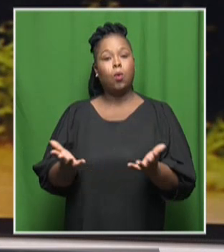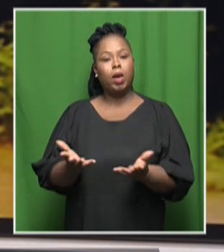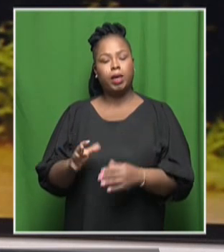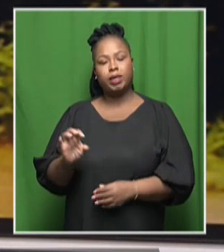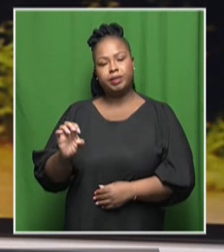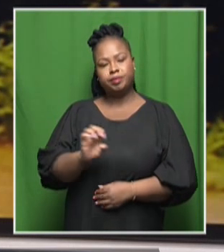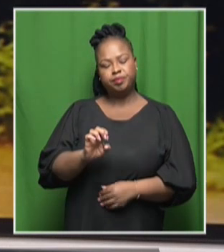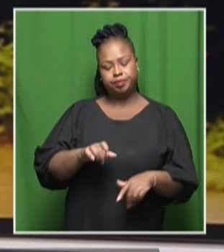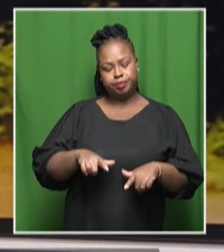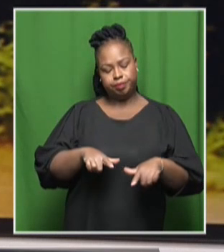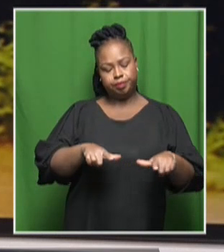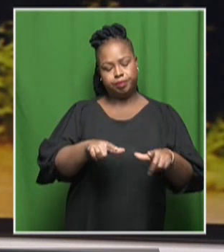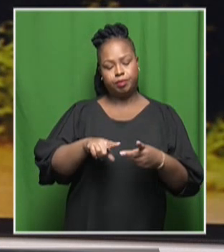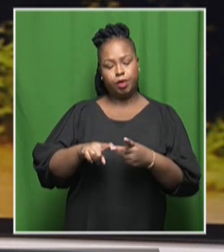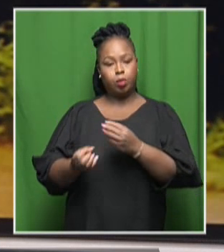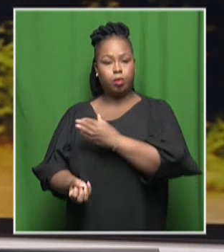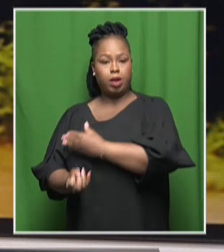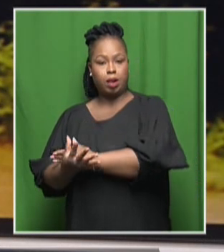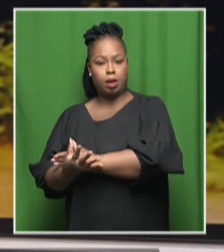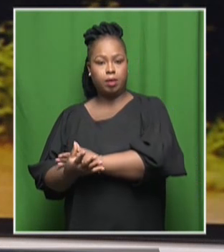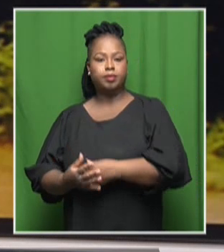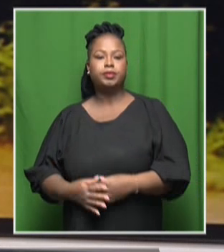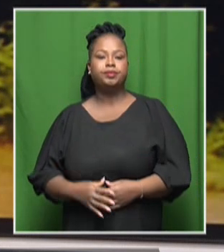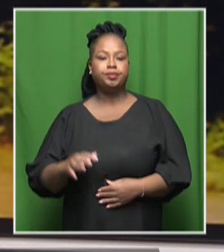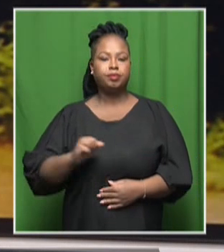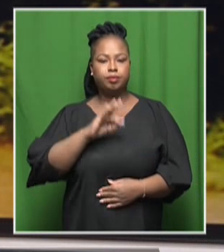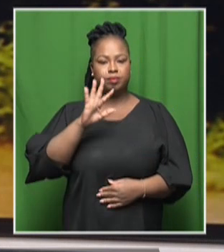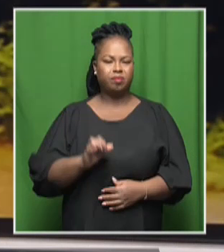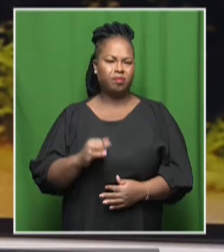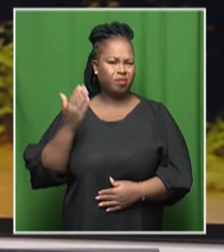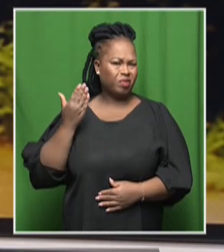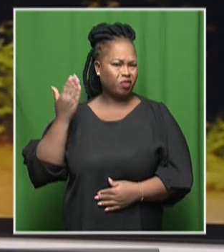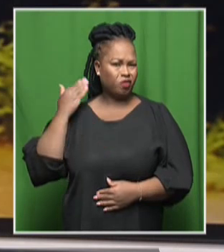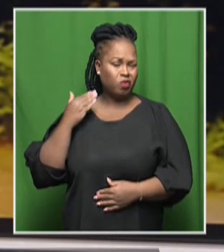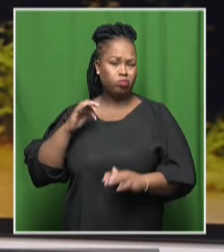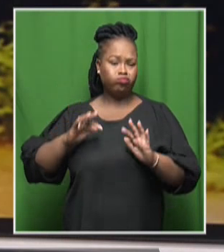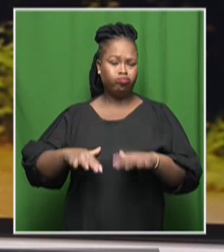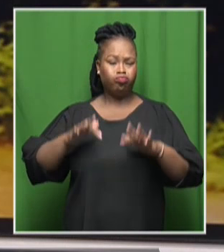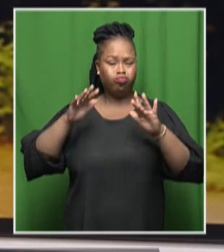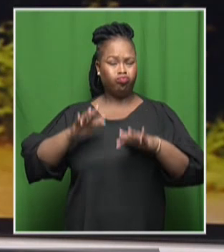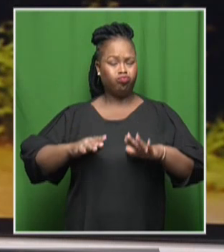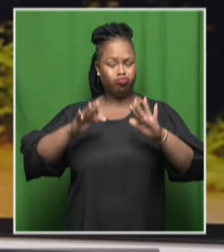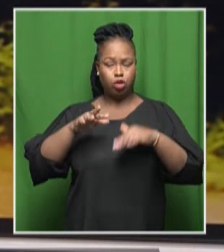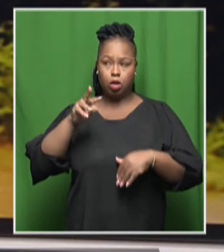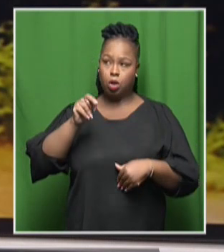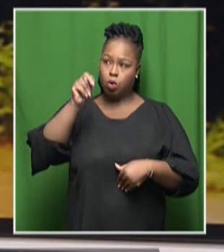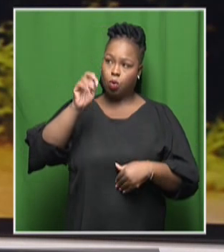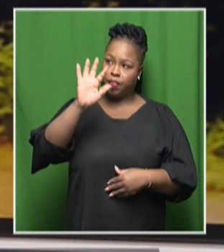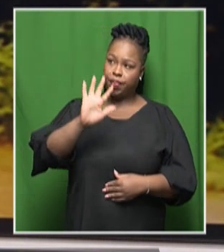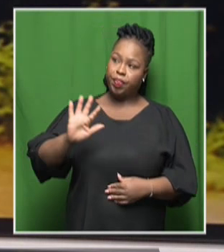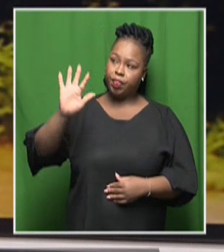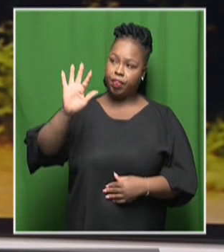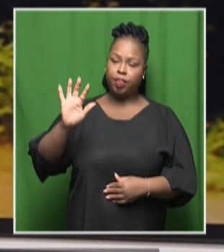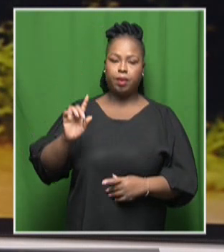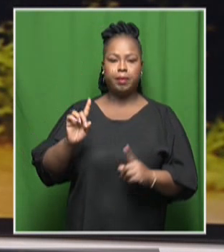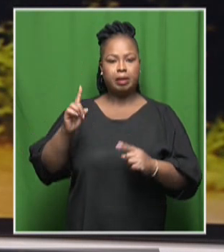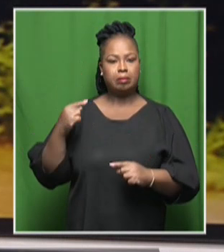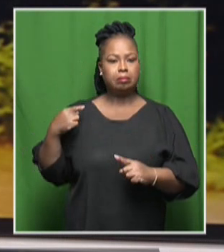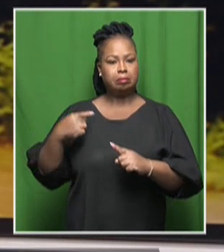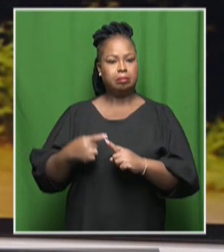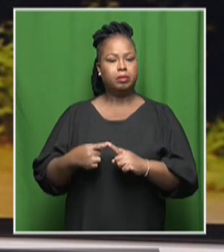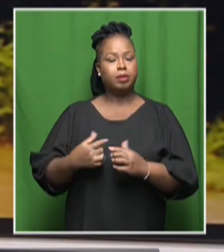eastern parts of Limpopo and Mpumalanga. South Africa has experienced high levels of rainfall across northern parts of the country over the past